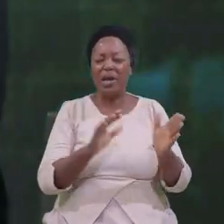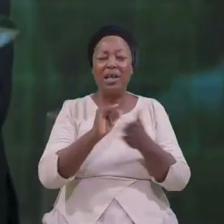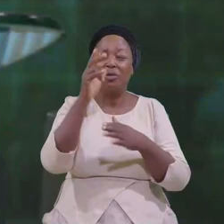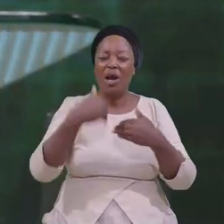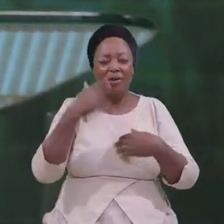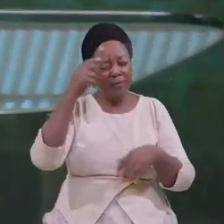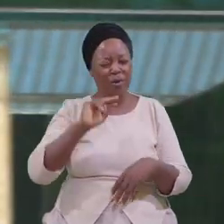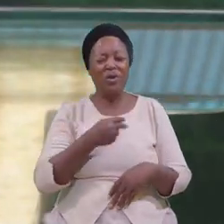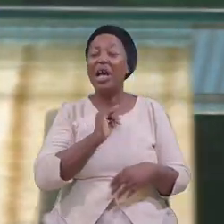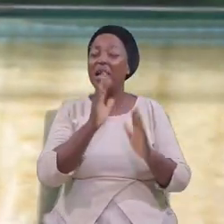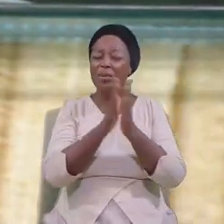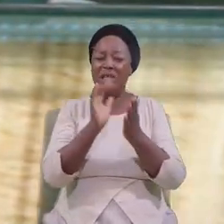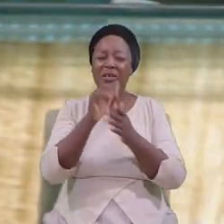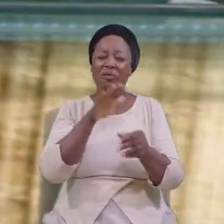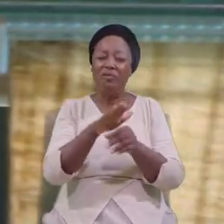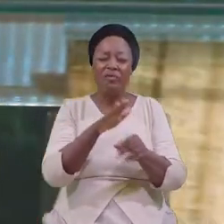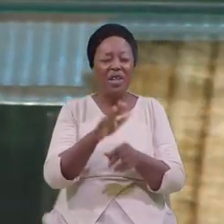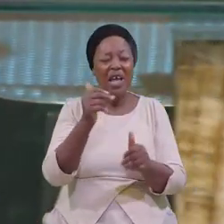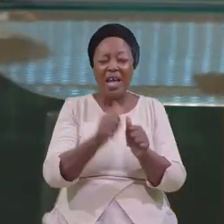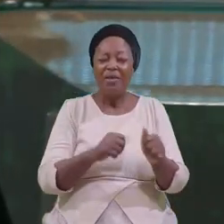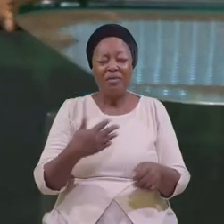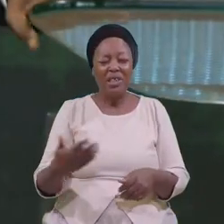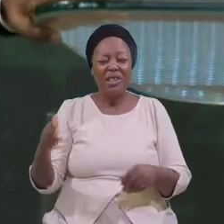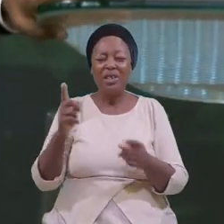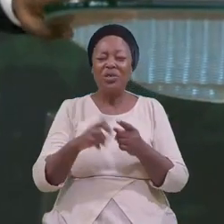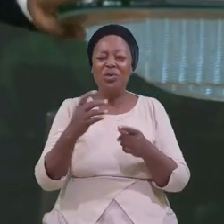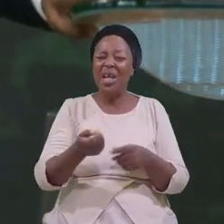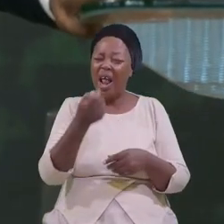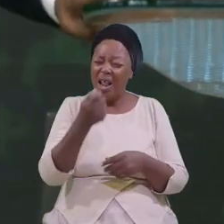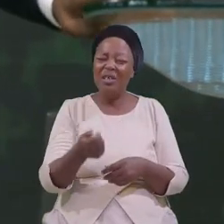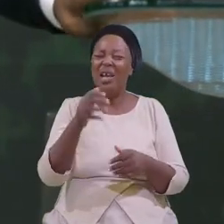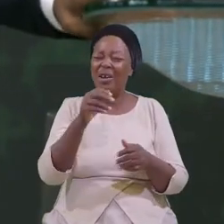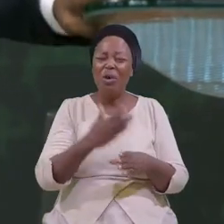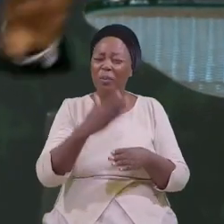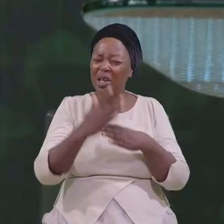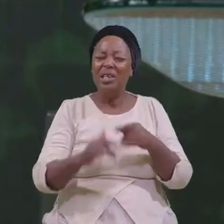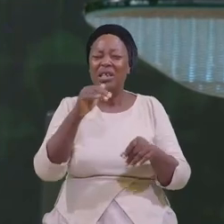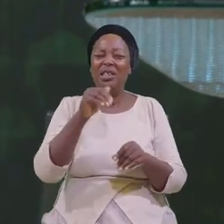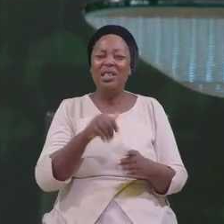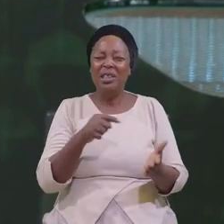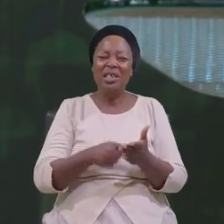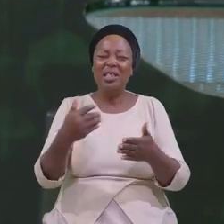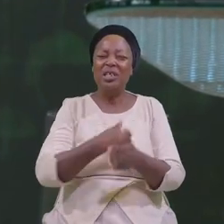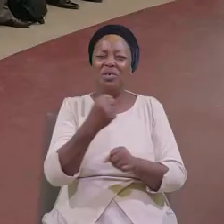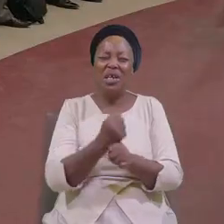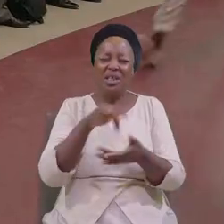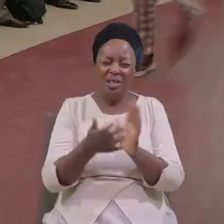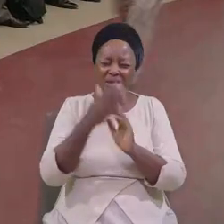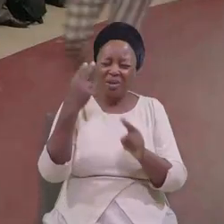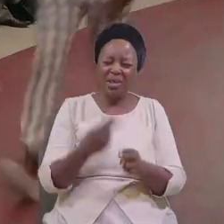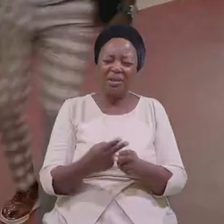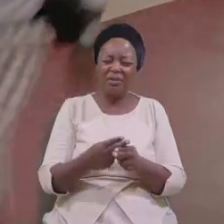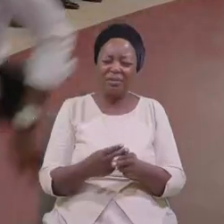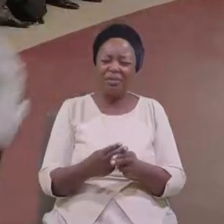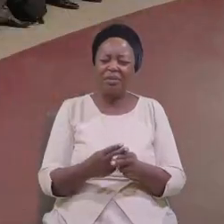I pray that you fulfill everything to the letter this new year in Jesus'